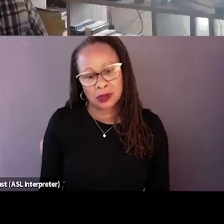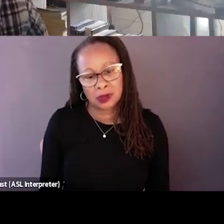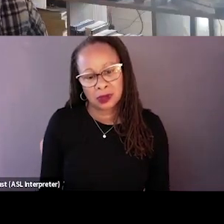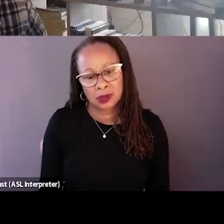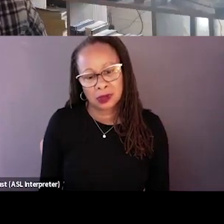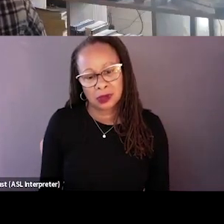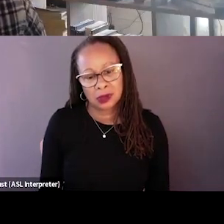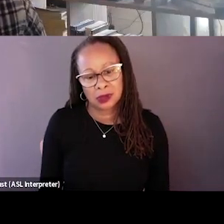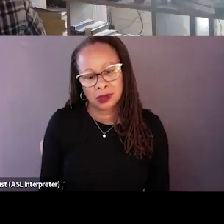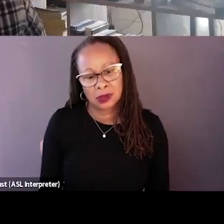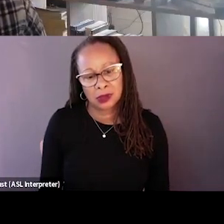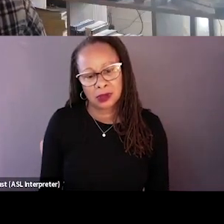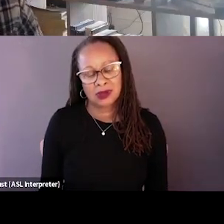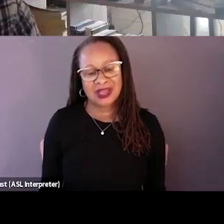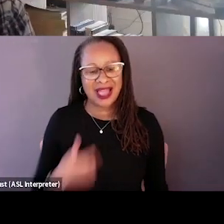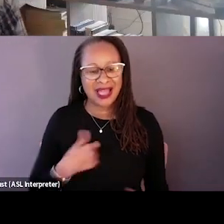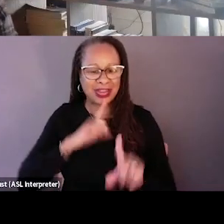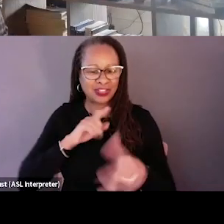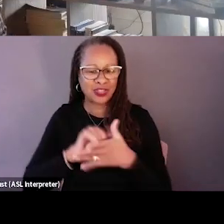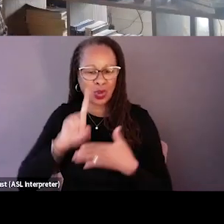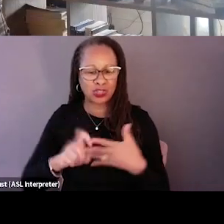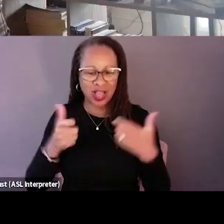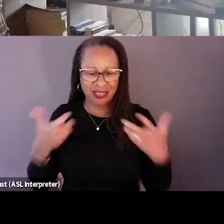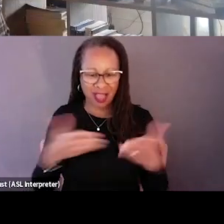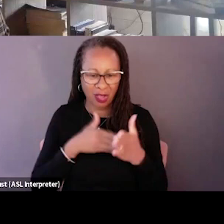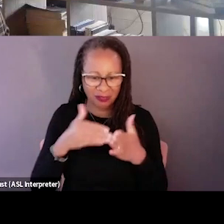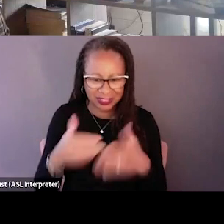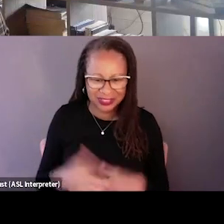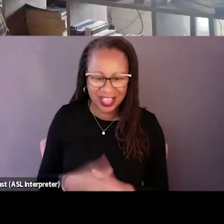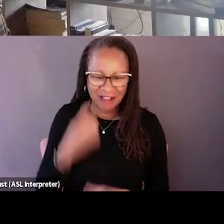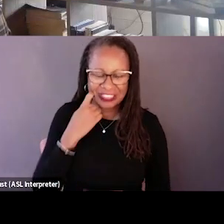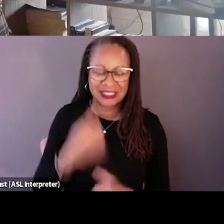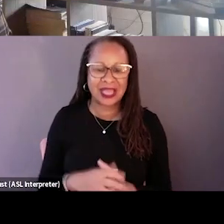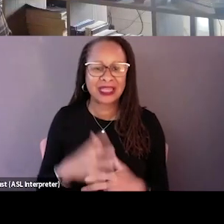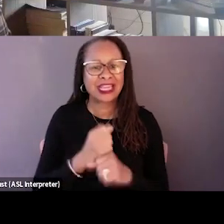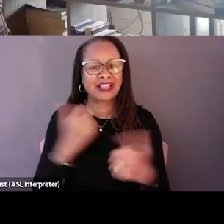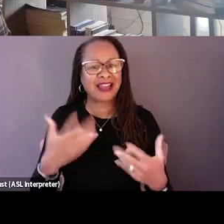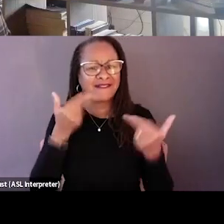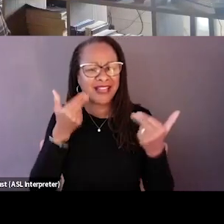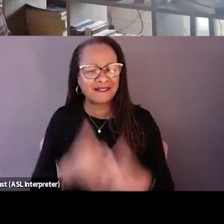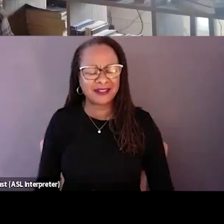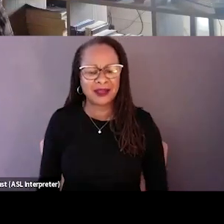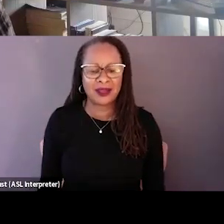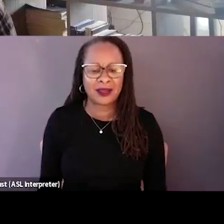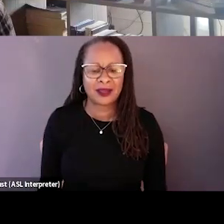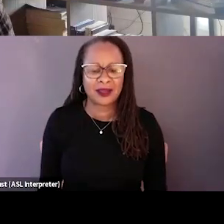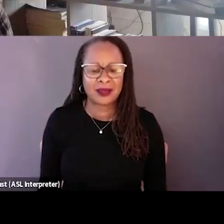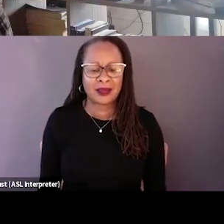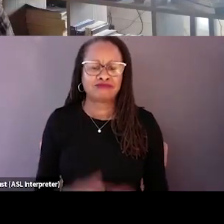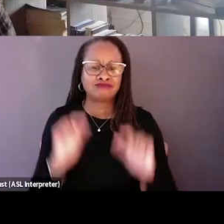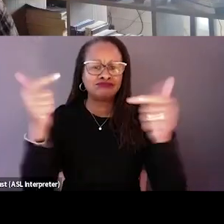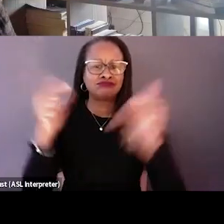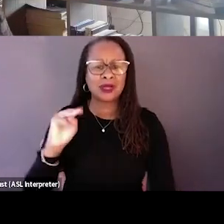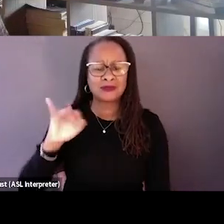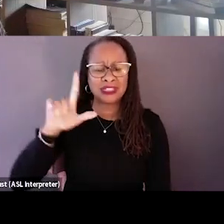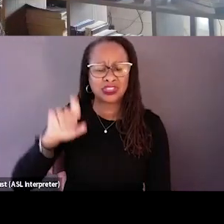well, I've been answering that question a lot lately, Oh. and been getting a lot of laughs. But I'm gonna give this to Michéle.